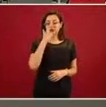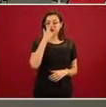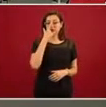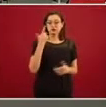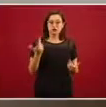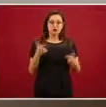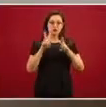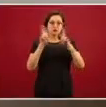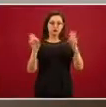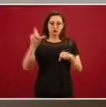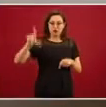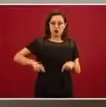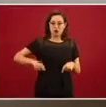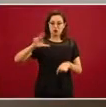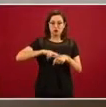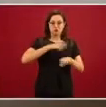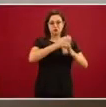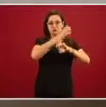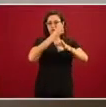them.